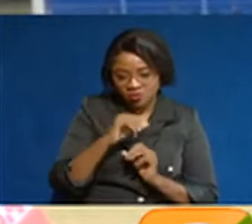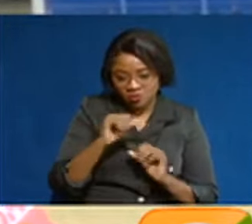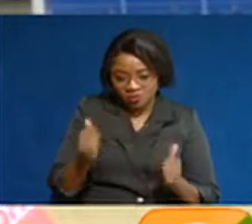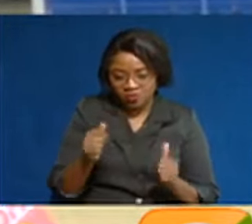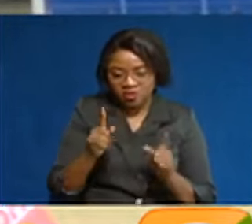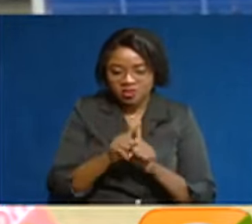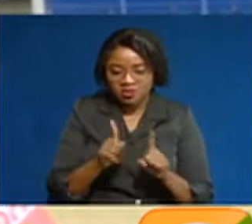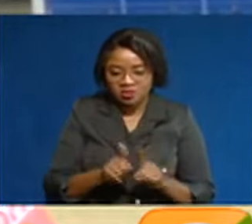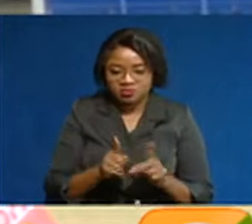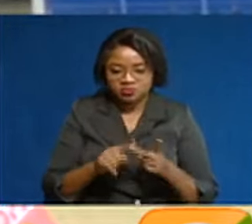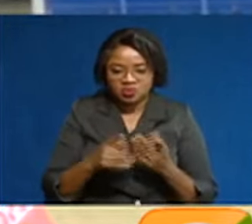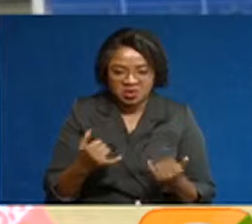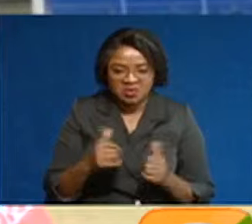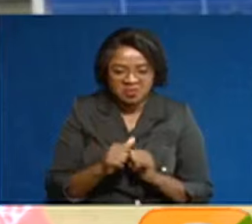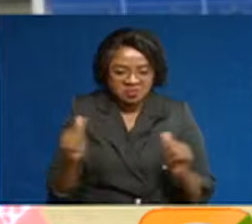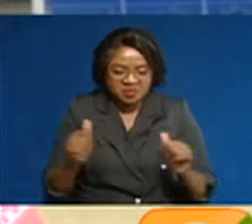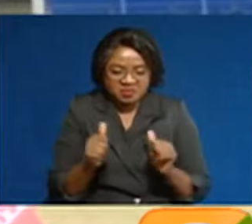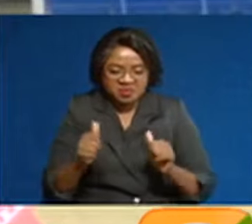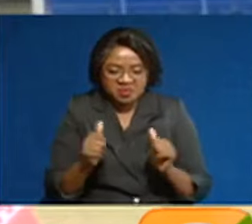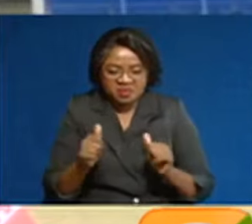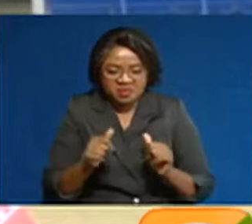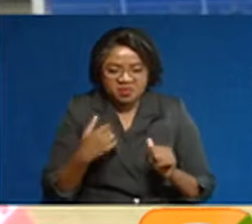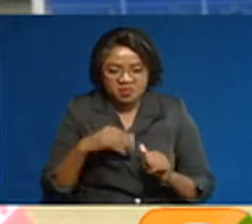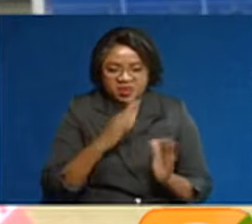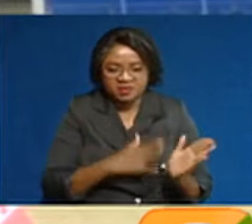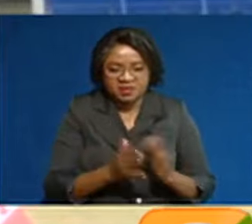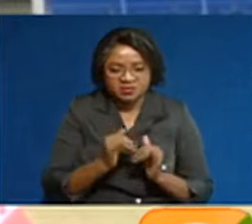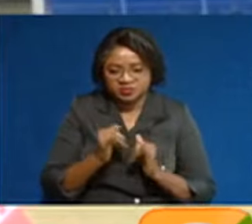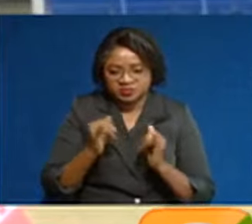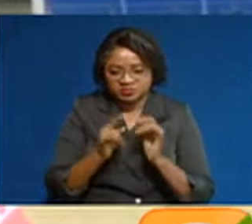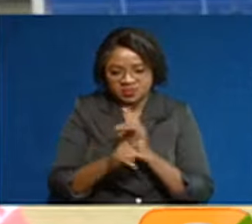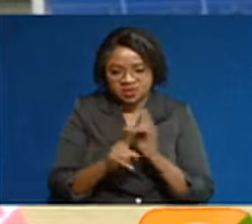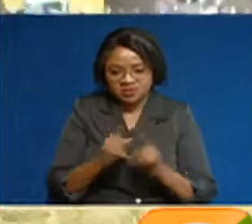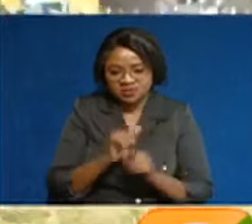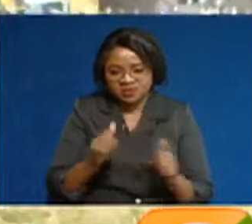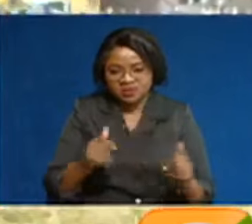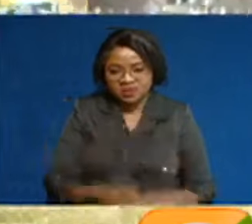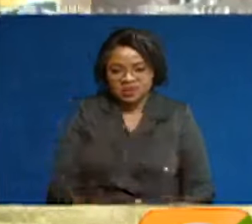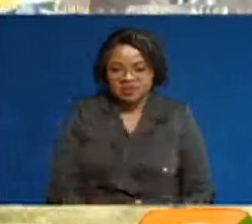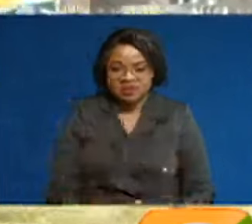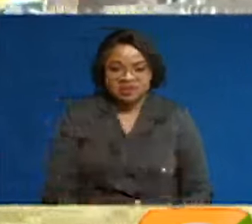we're in a good position. We're just going to clean that up when we go to Miramas.